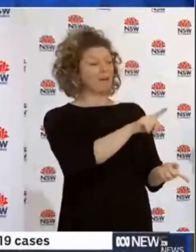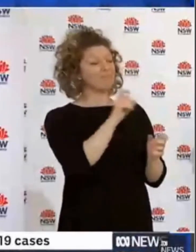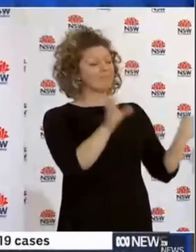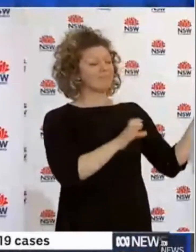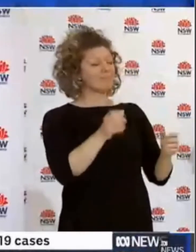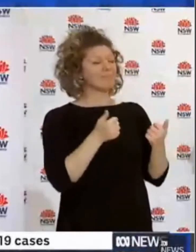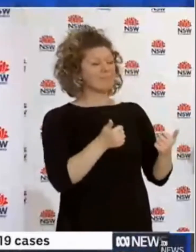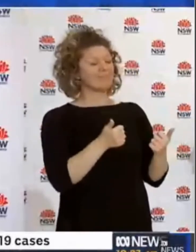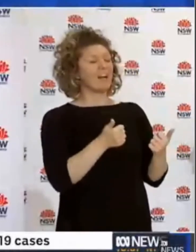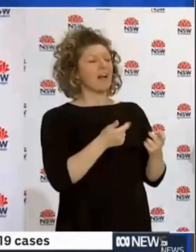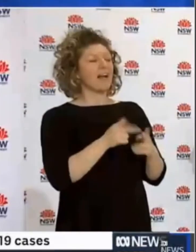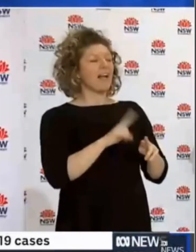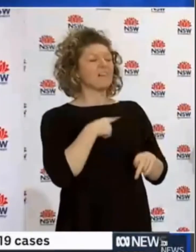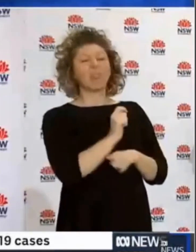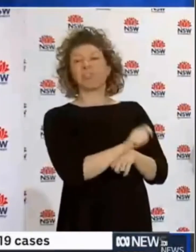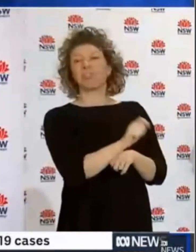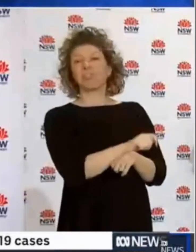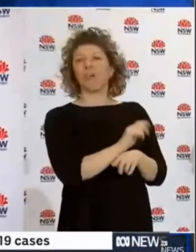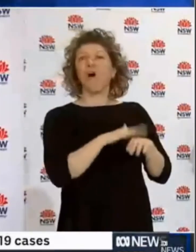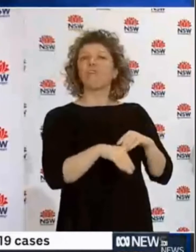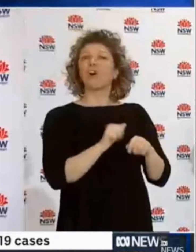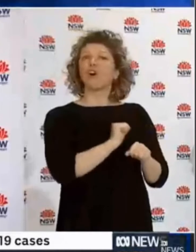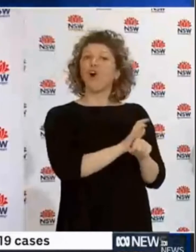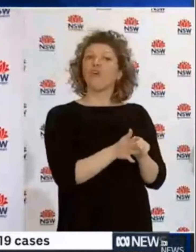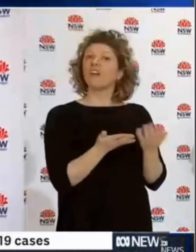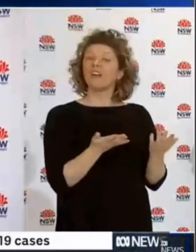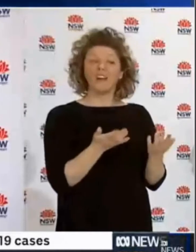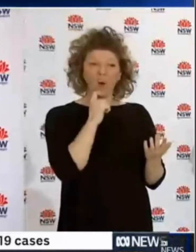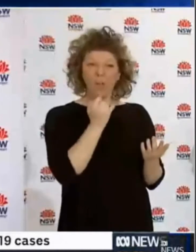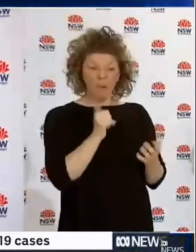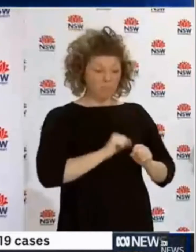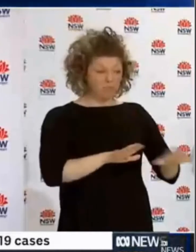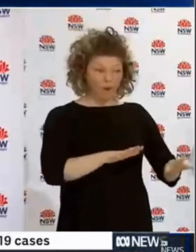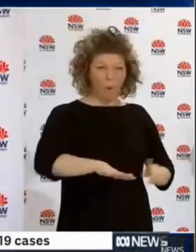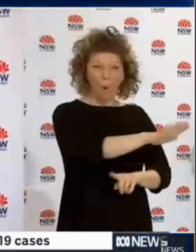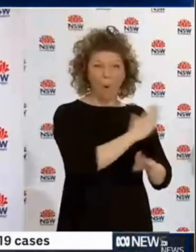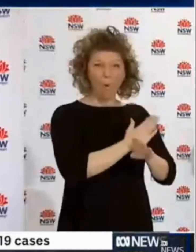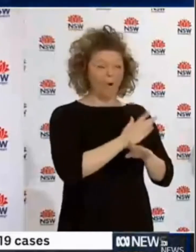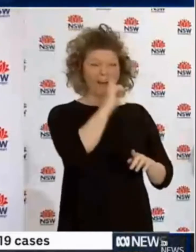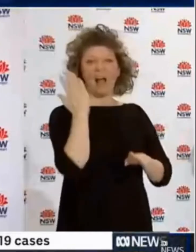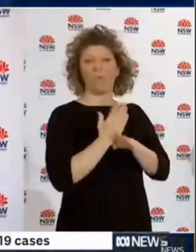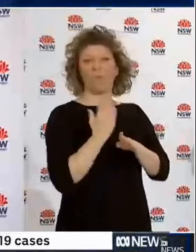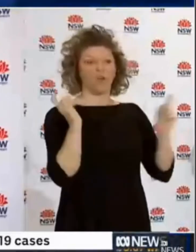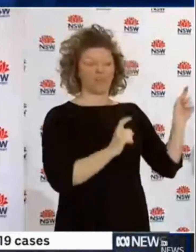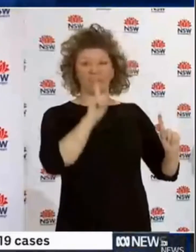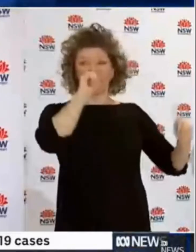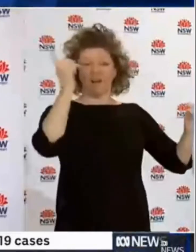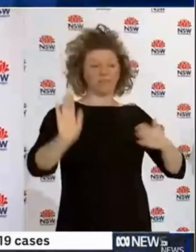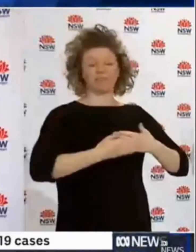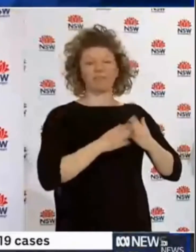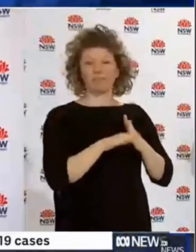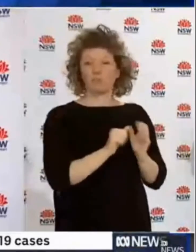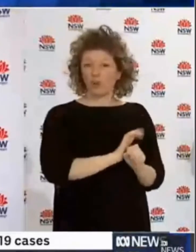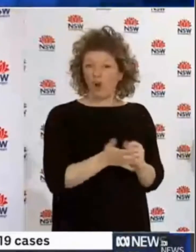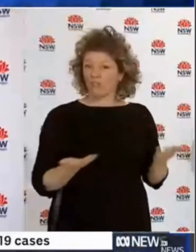if you don't have a very good COVID-safe plan. So please understand that that's an absolute necessity. And of course, as